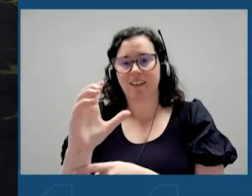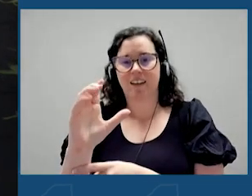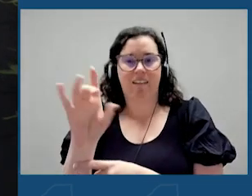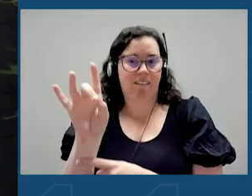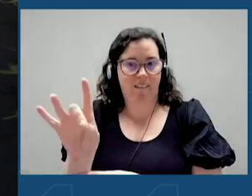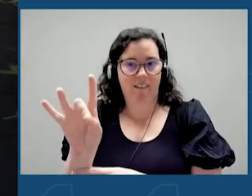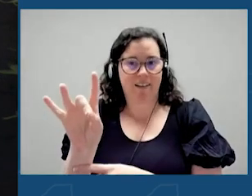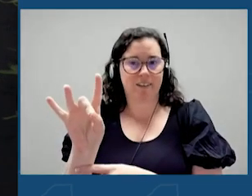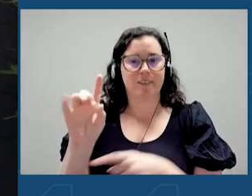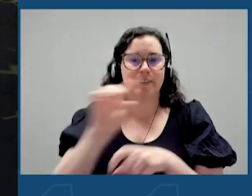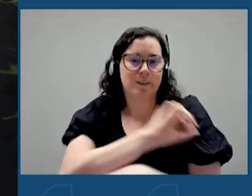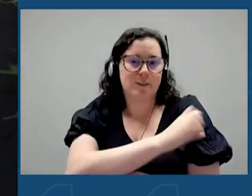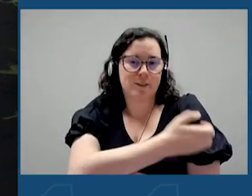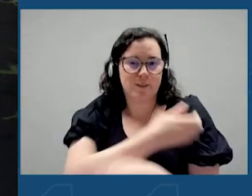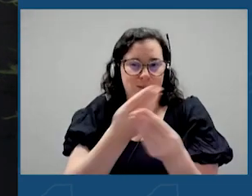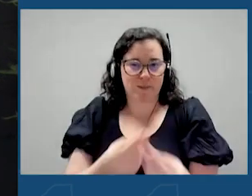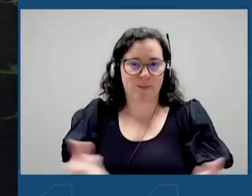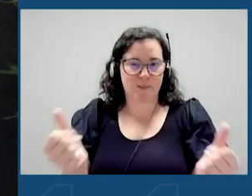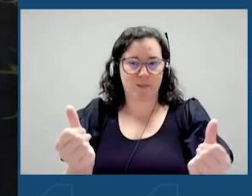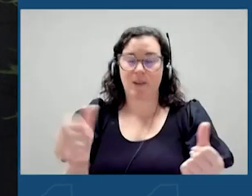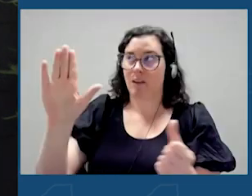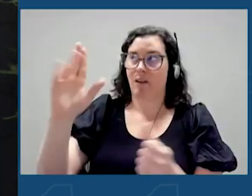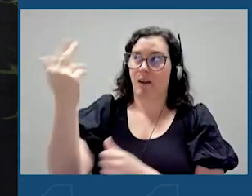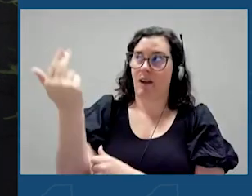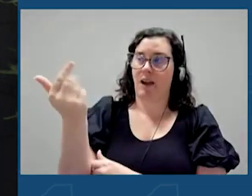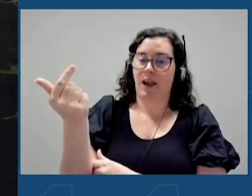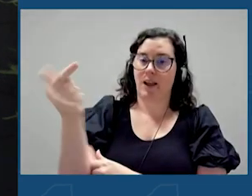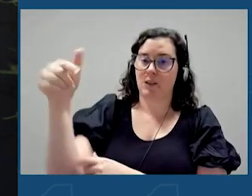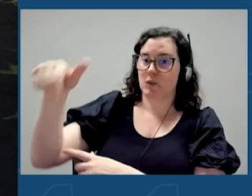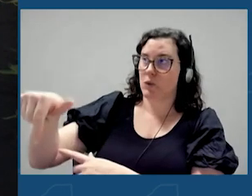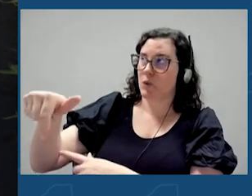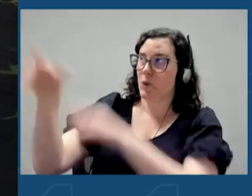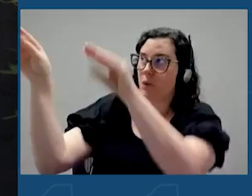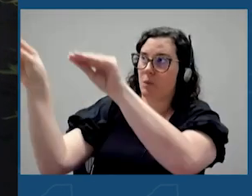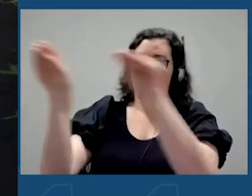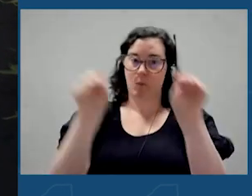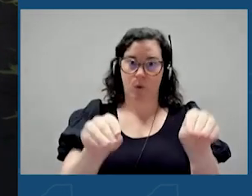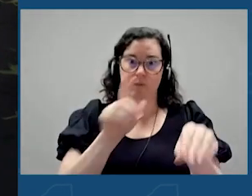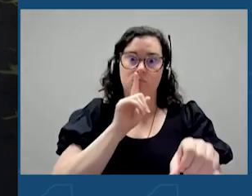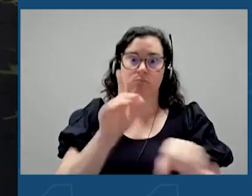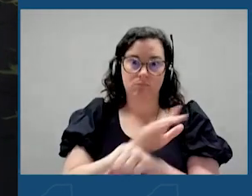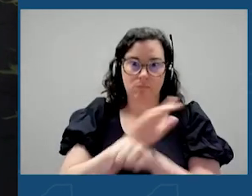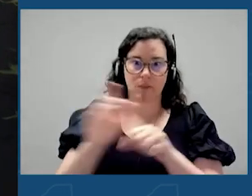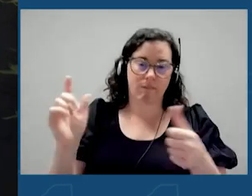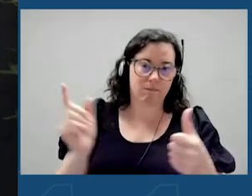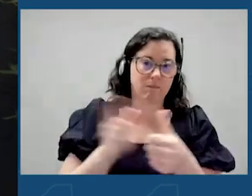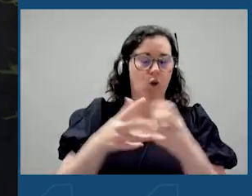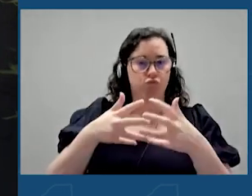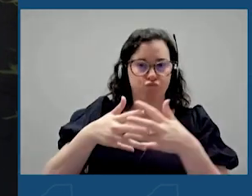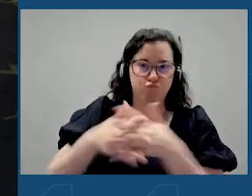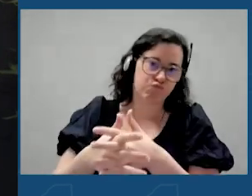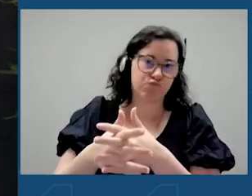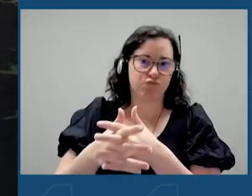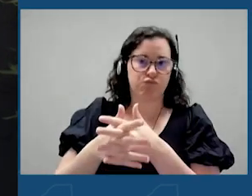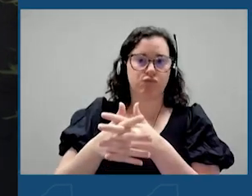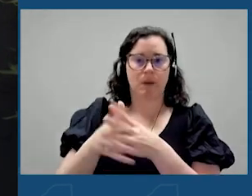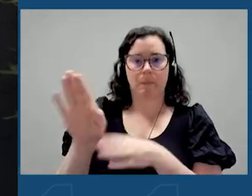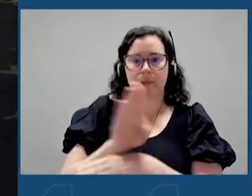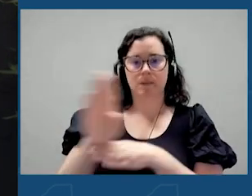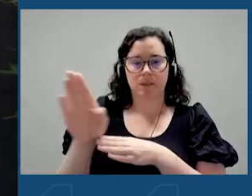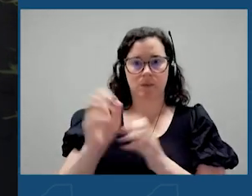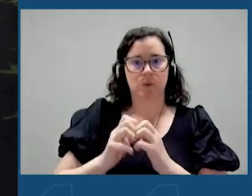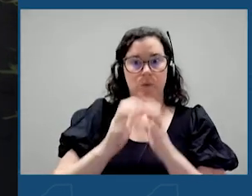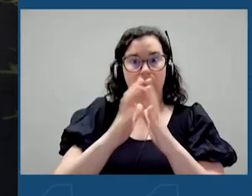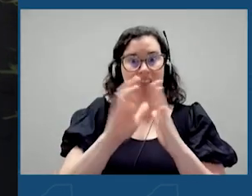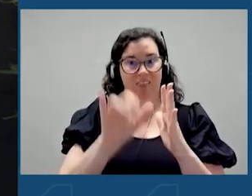move their headquarters, making them the anchor tenant, which is fantastic. And we're looking for other opportunities. I mean, that's 500 jobs